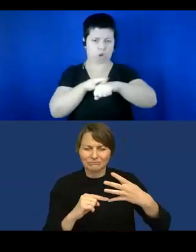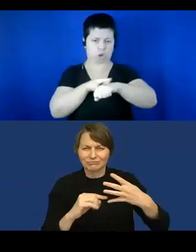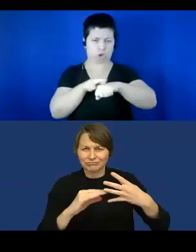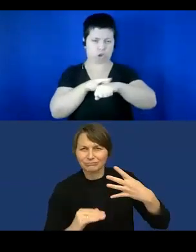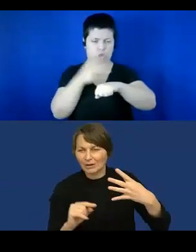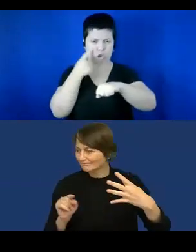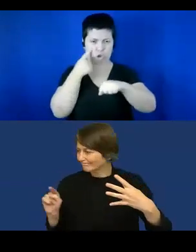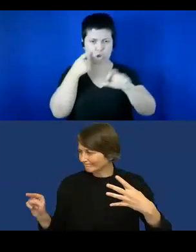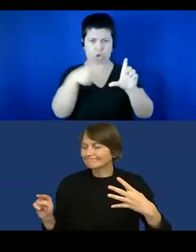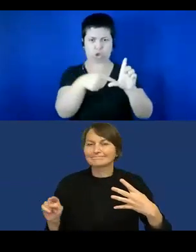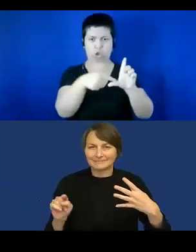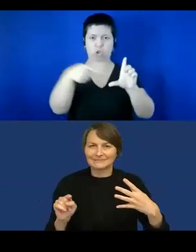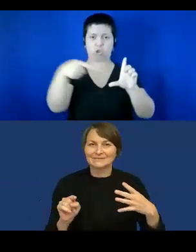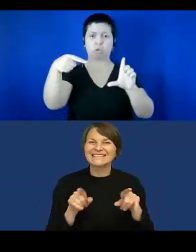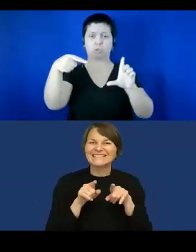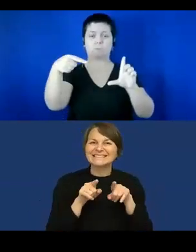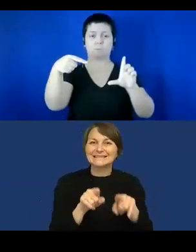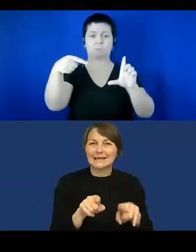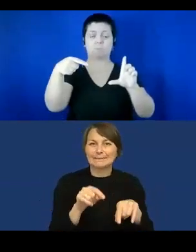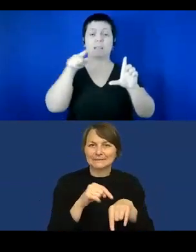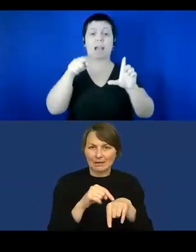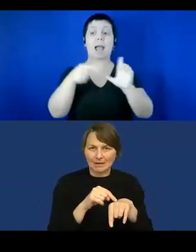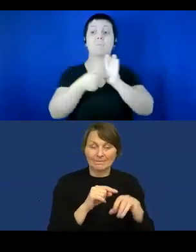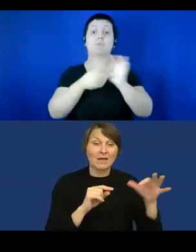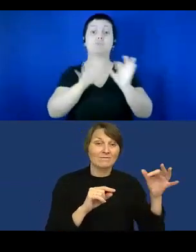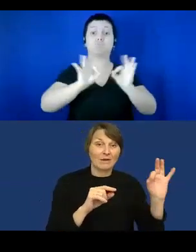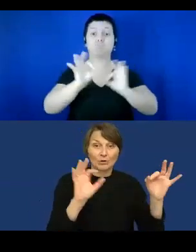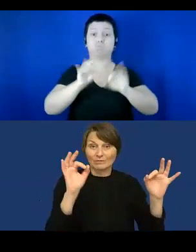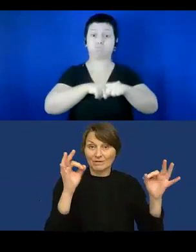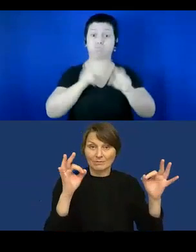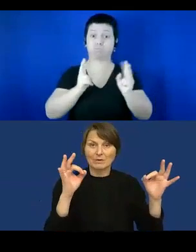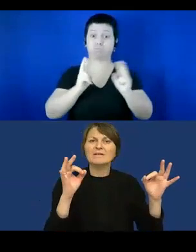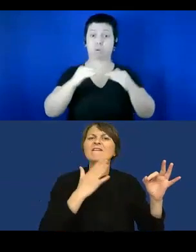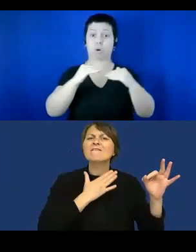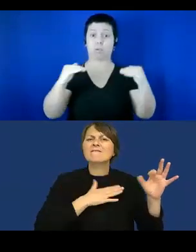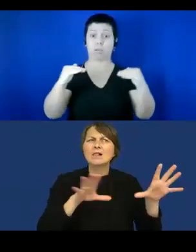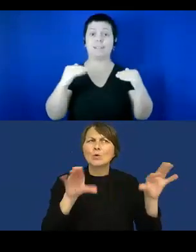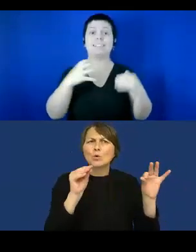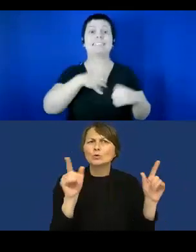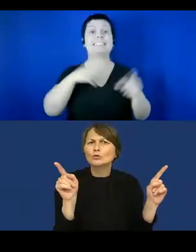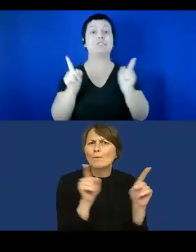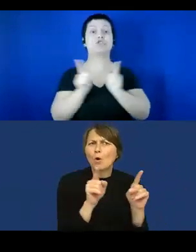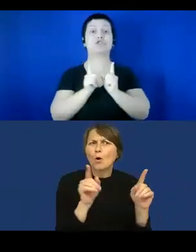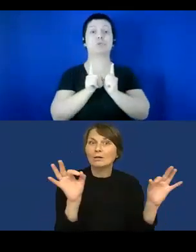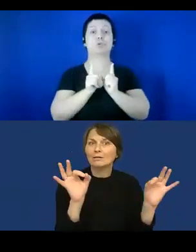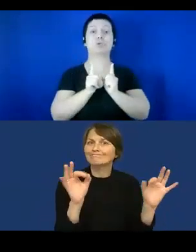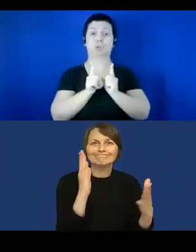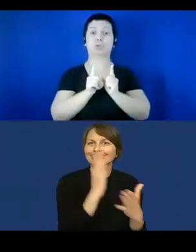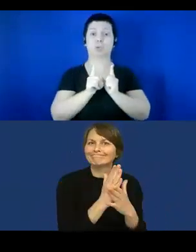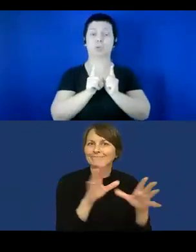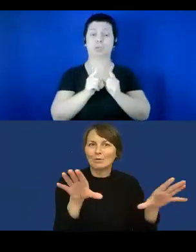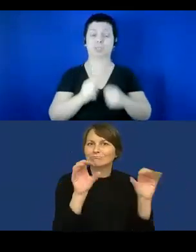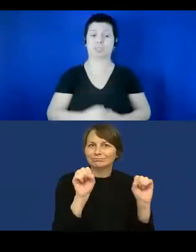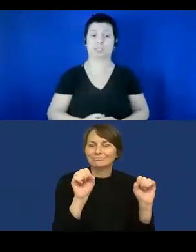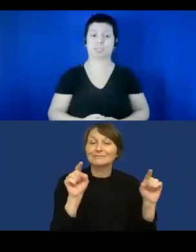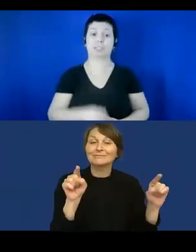presented vibrations in the horizontal direction, distances felt smallest. In fact, actually, the difference between 4